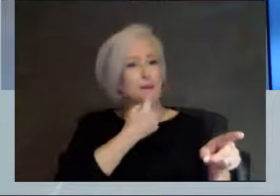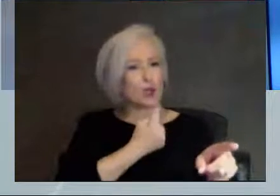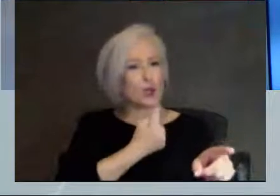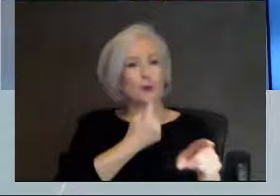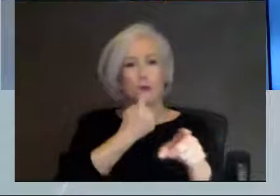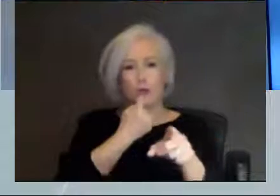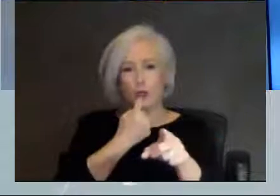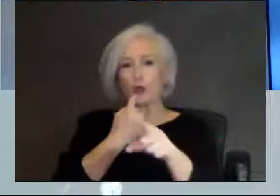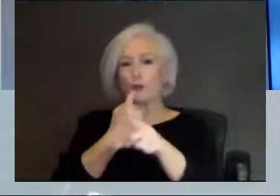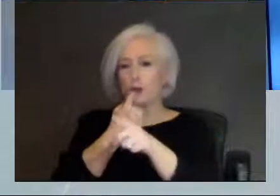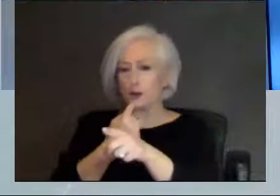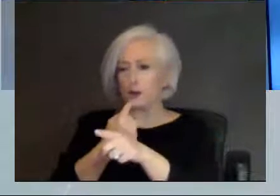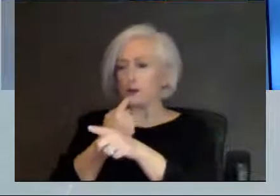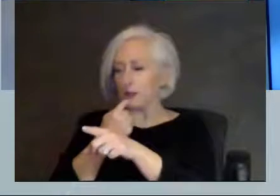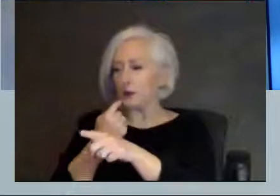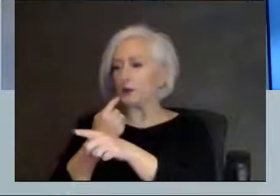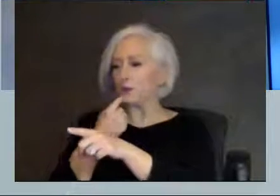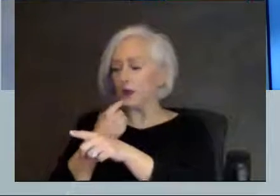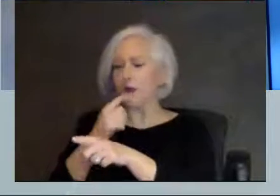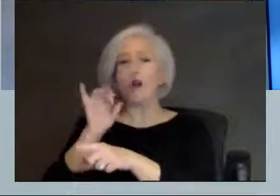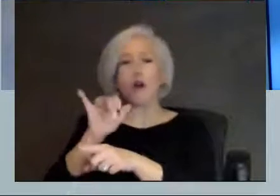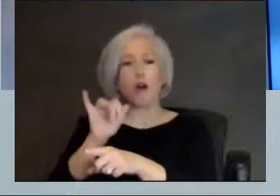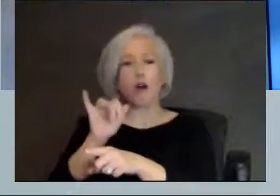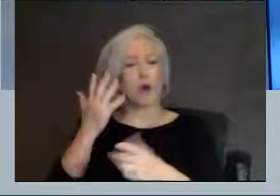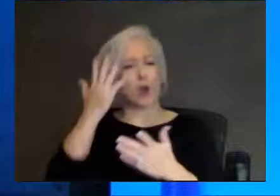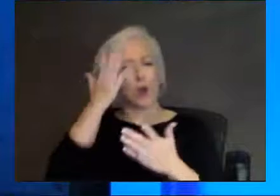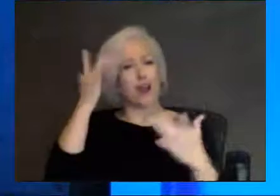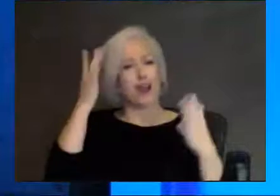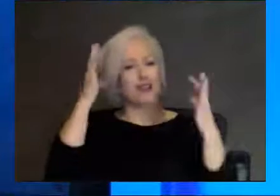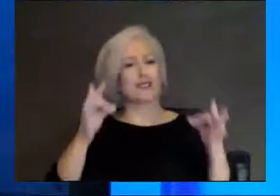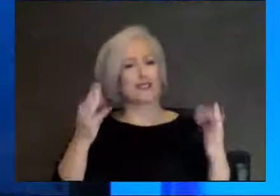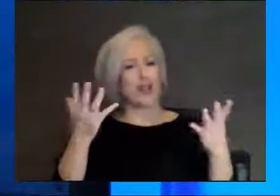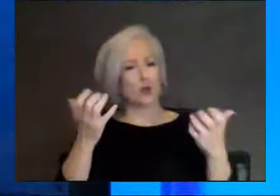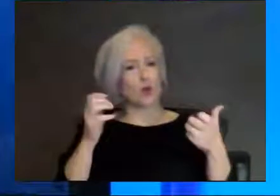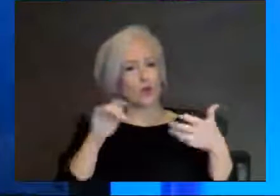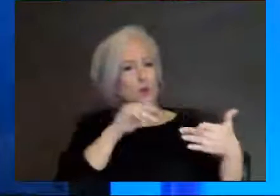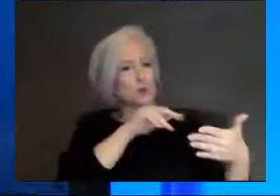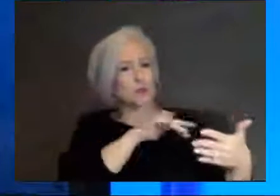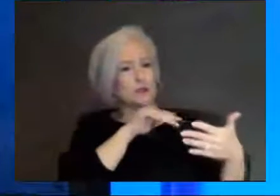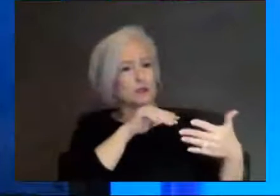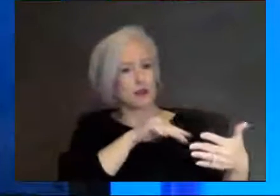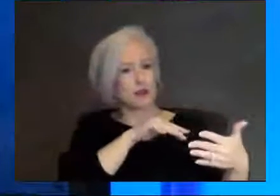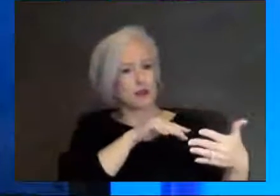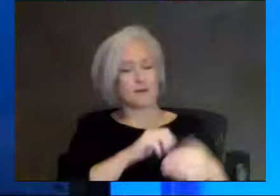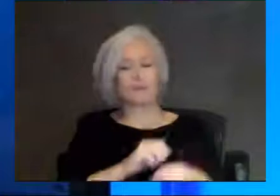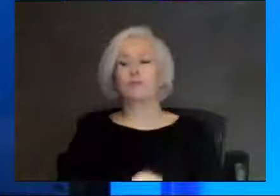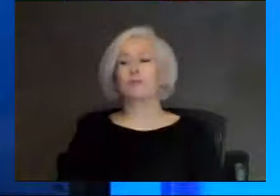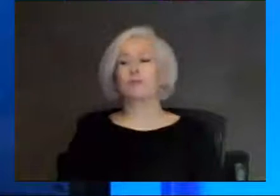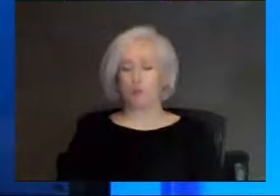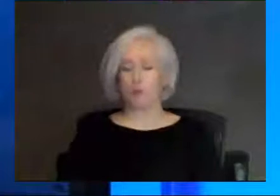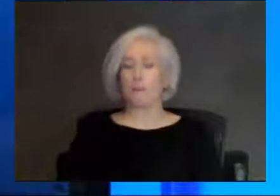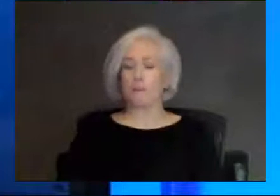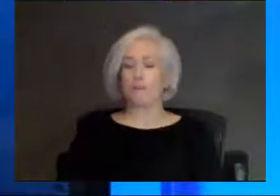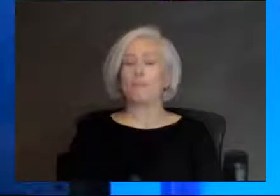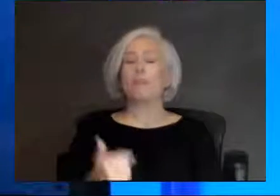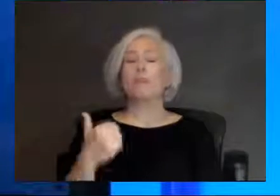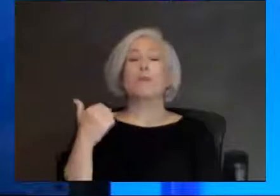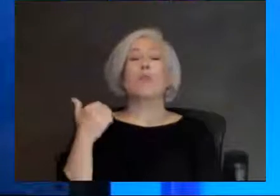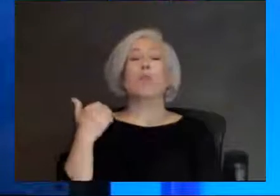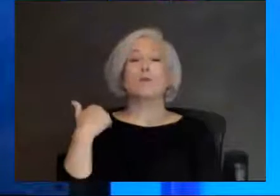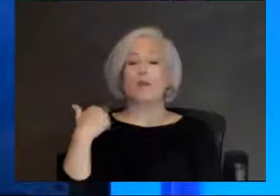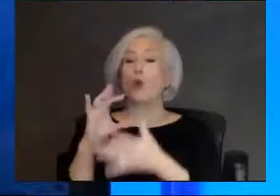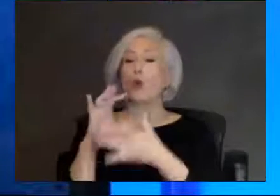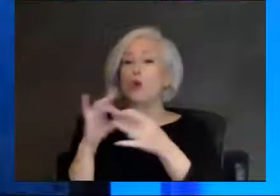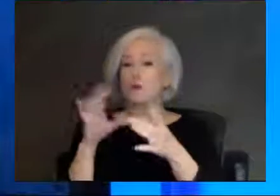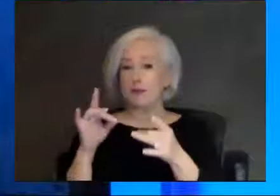think to study this and make the connection? So it's as I mentioned before, it started with experience